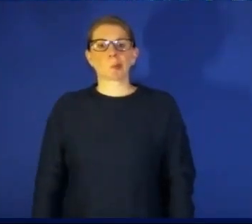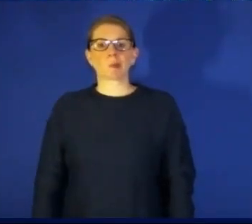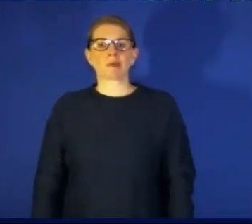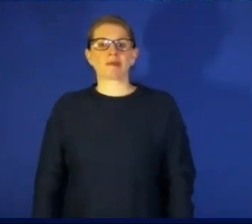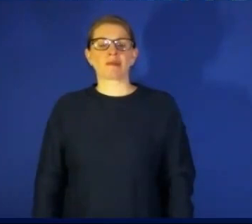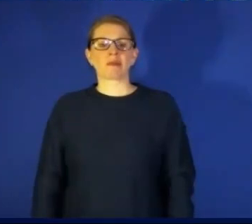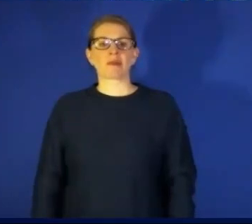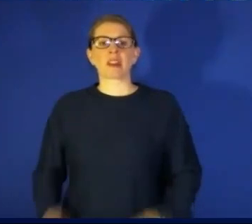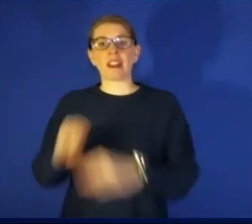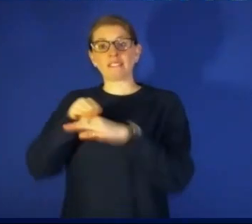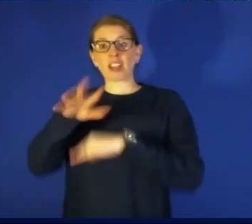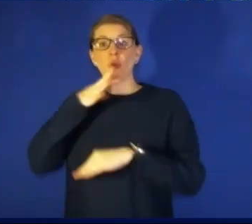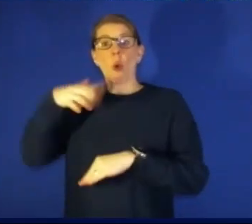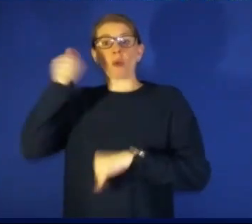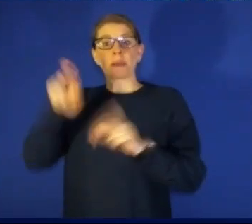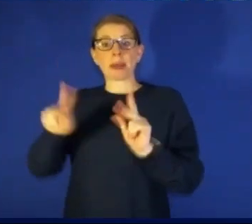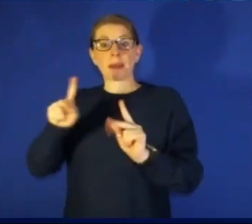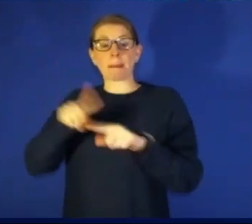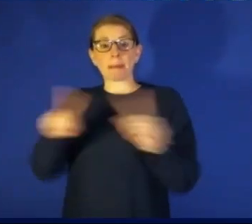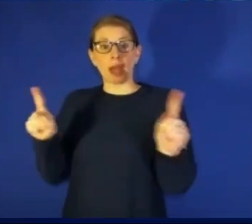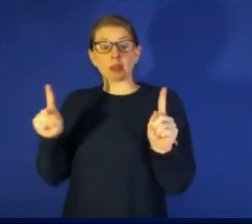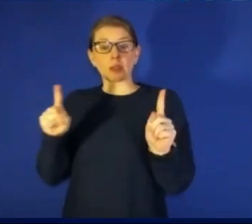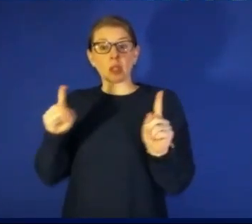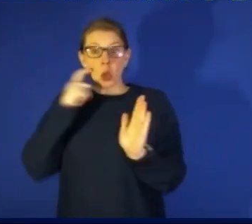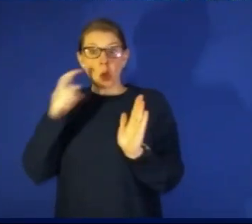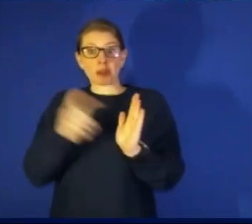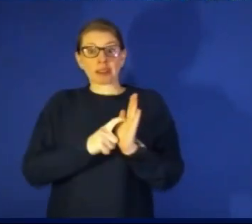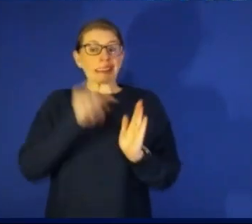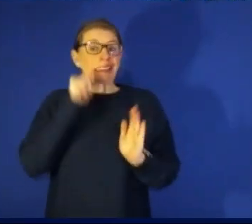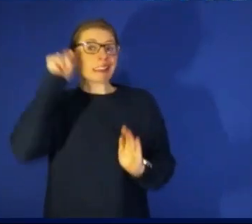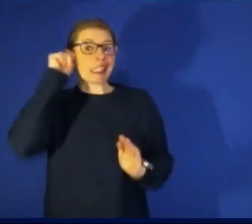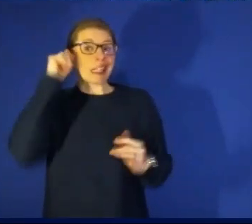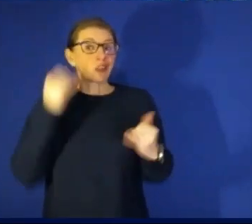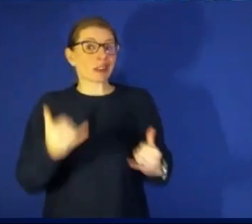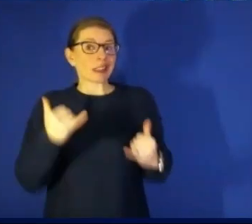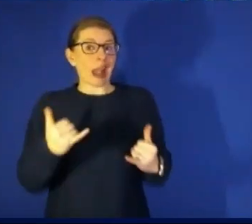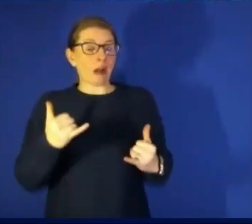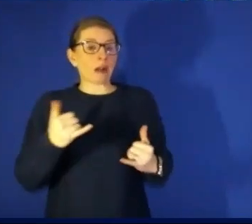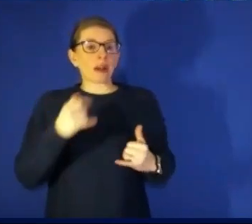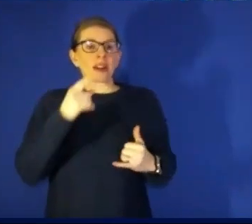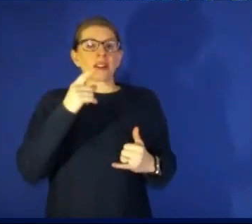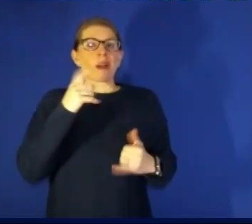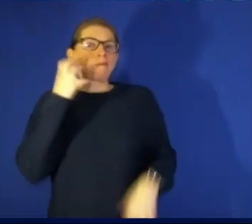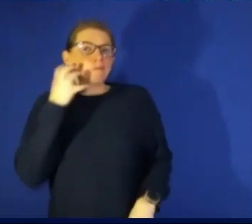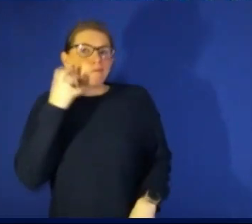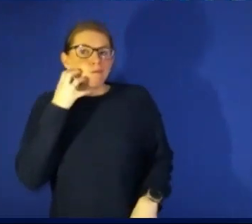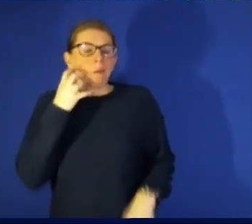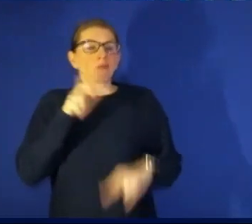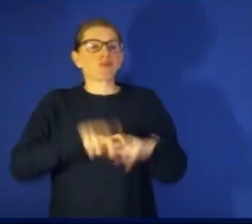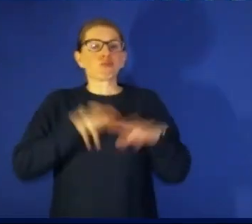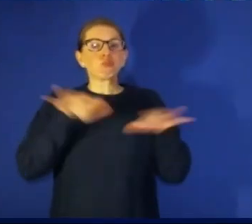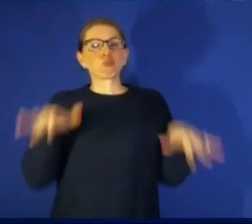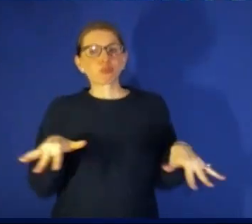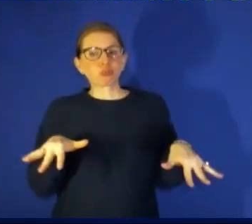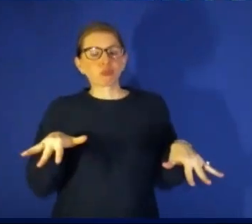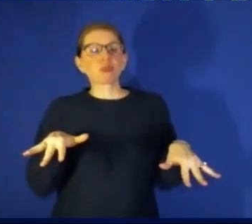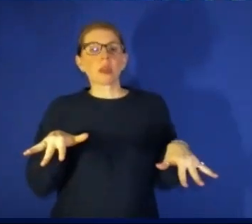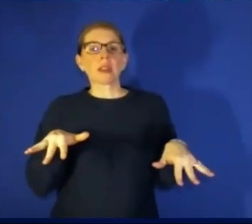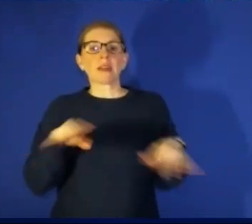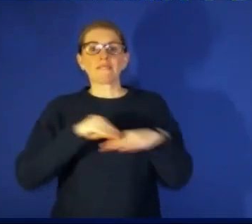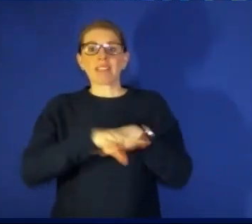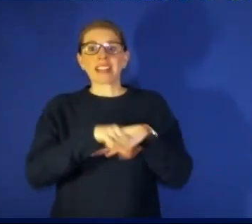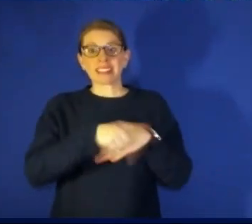affects older people, but we're seeing an epidemic of it in adolescents now because of obesity and inactivity. And it's almost